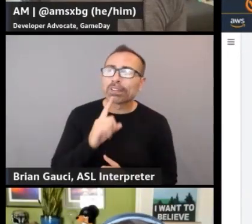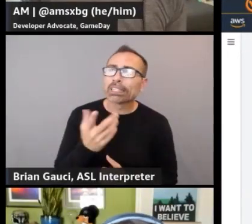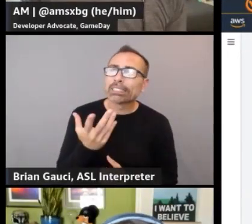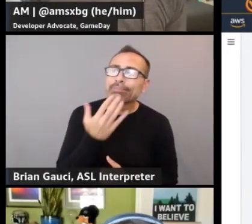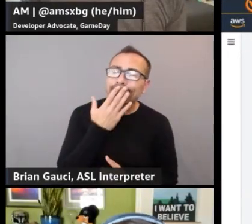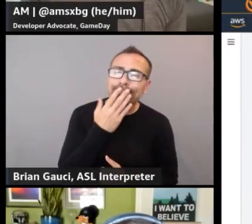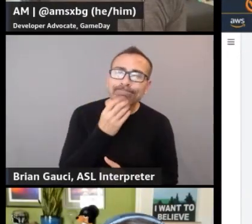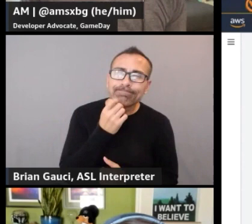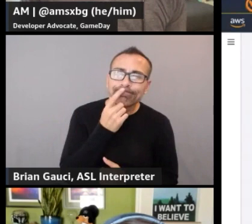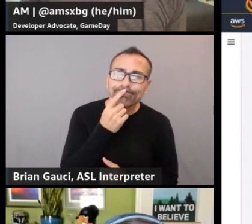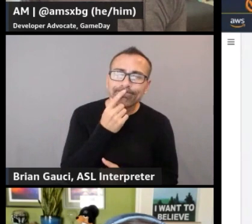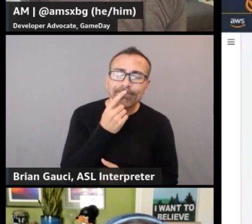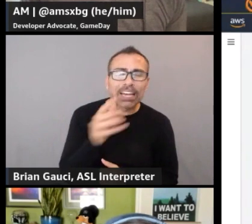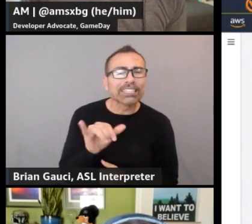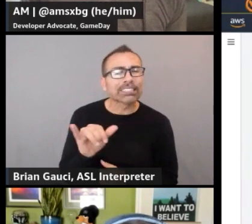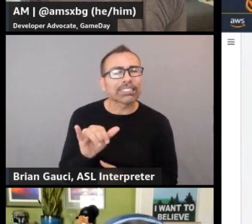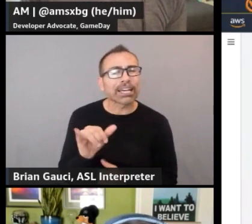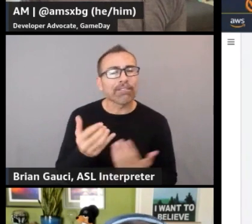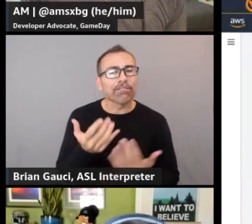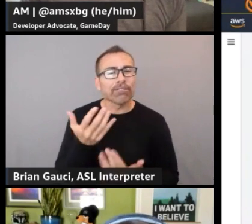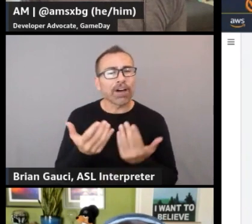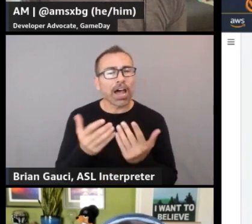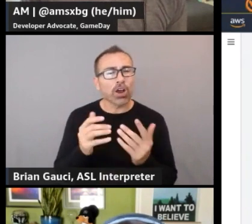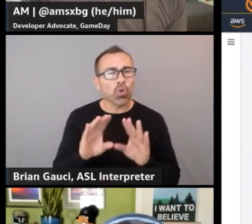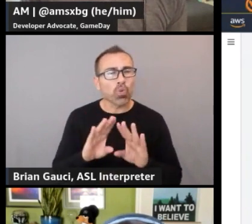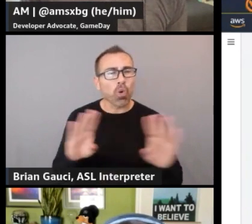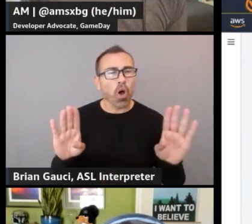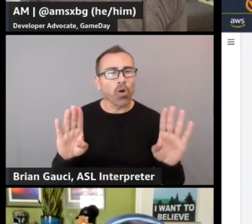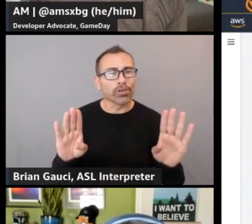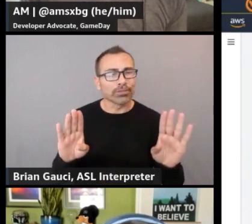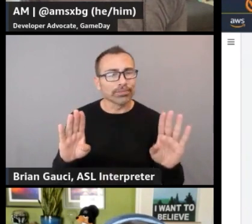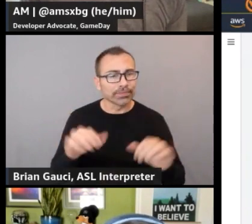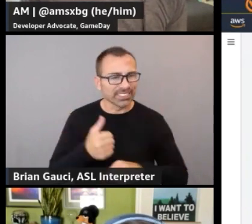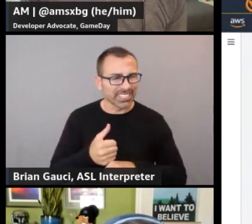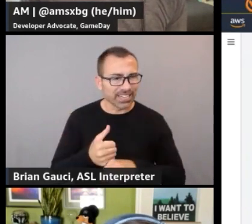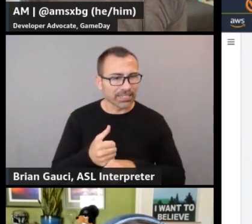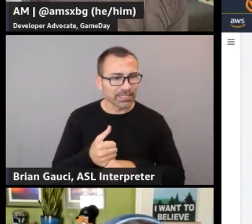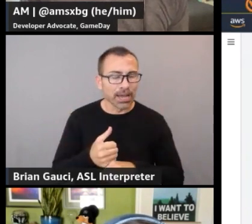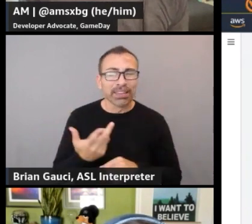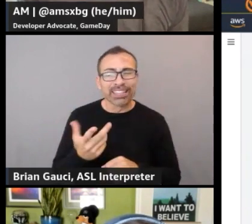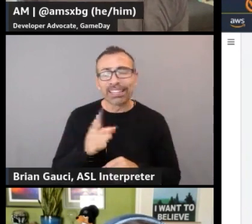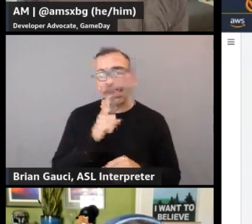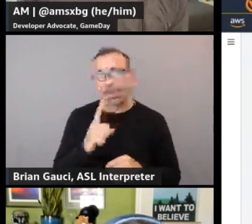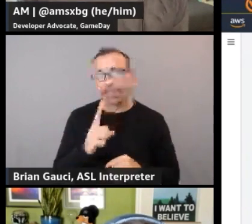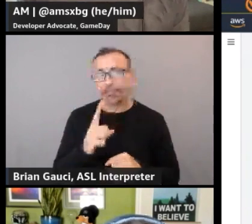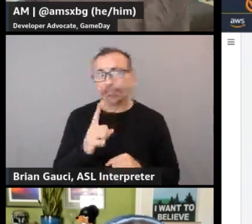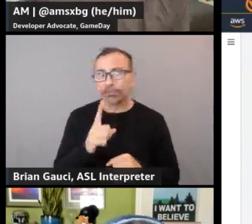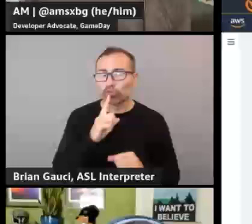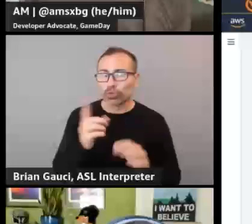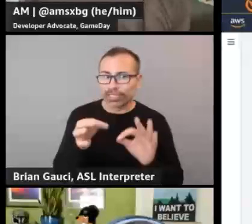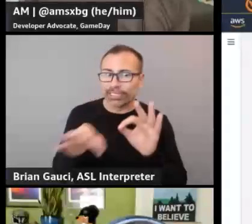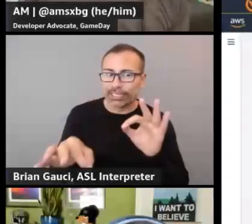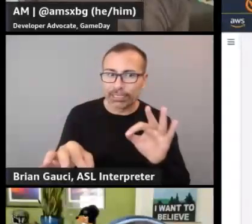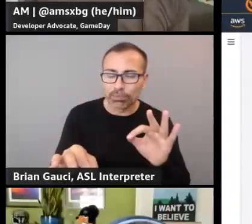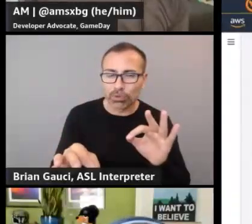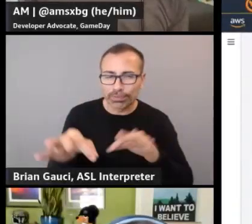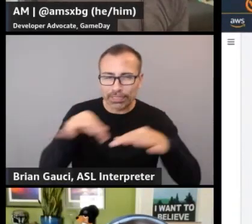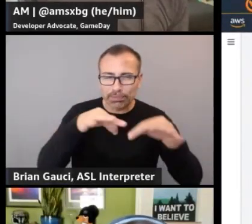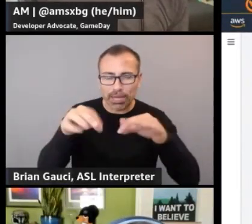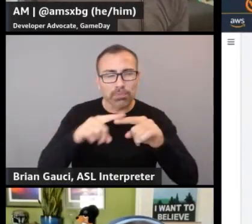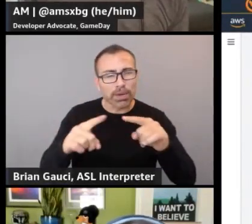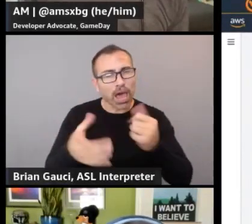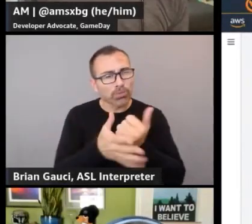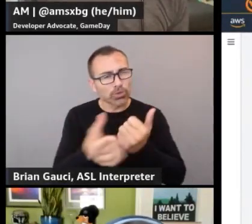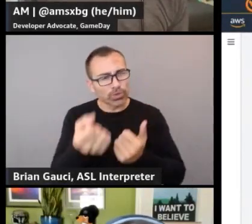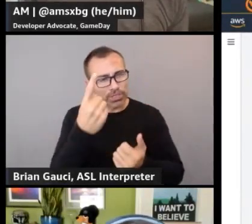as firewall settings. Maybe that's a bit of an oversimplification, but it will help you just understand it. This